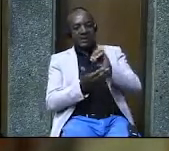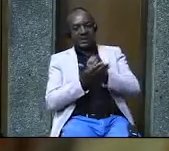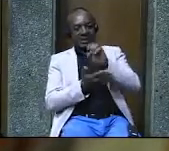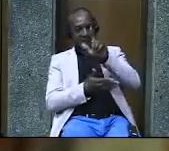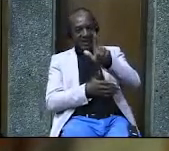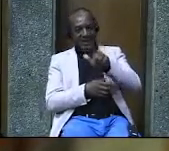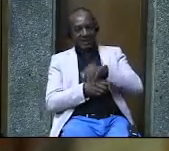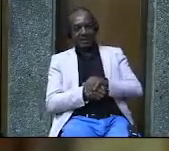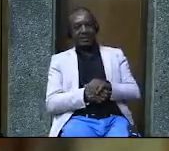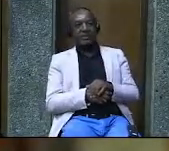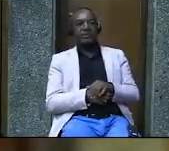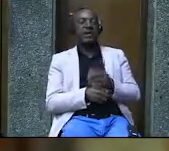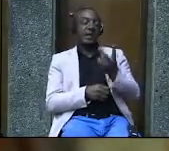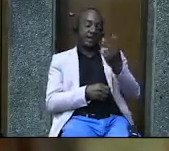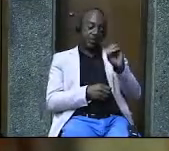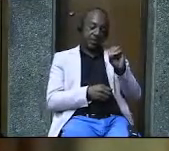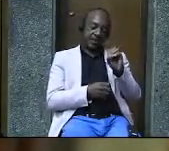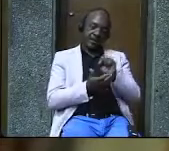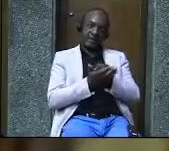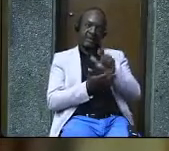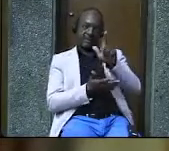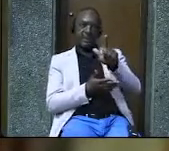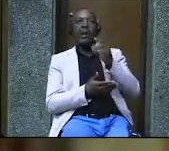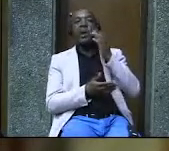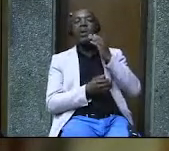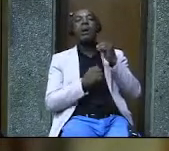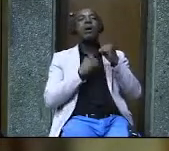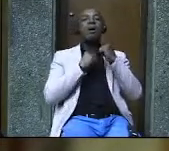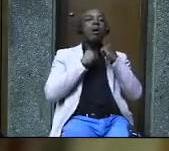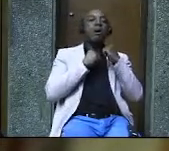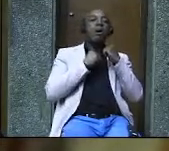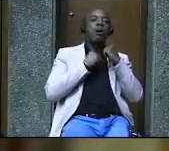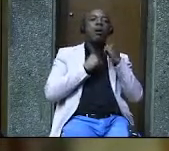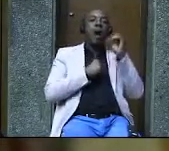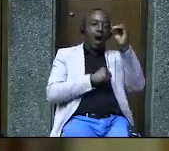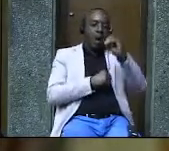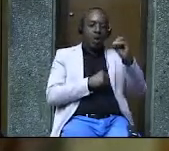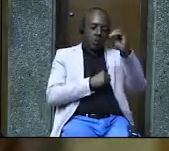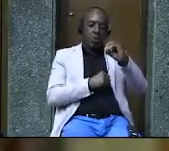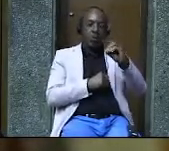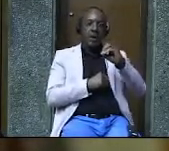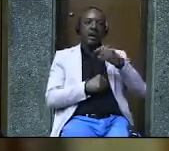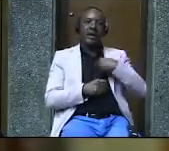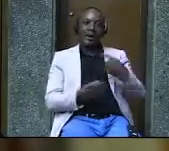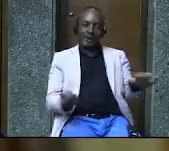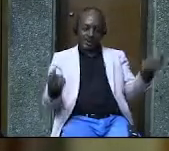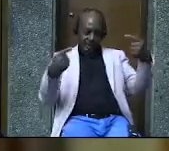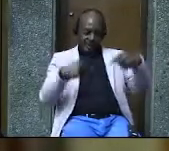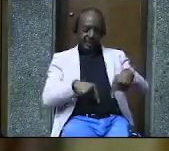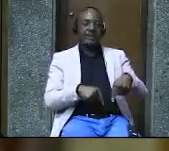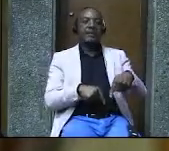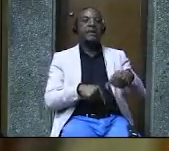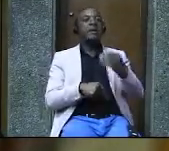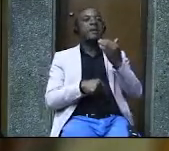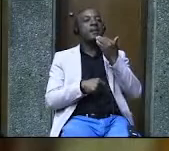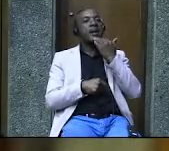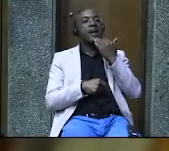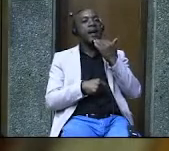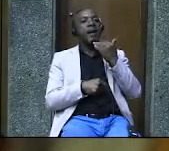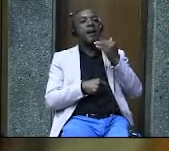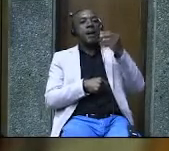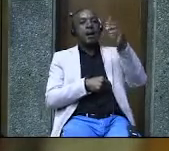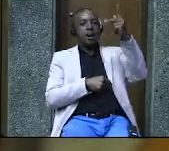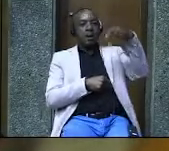2017 and ka 2017 ka October ra invite wa Monaizrek ke Paul Mashadile santsele MEC ya